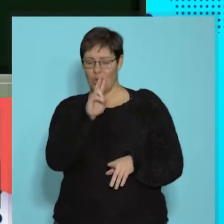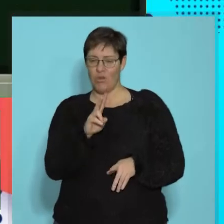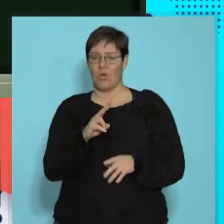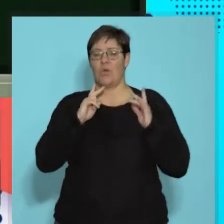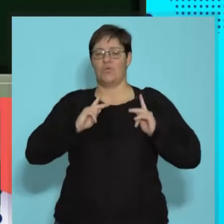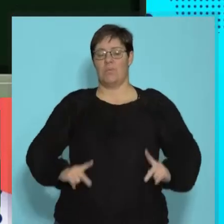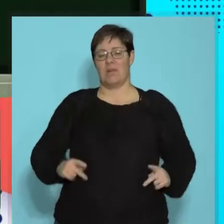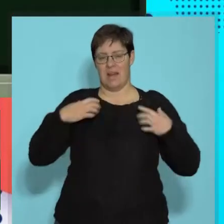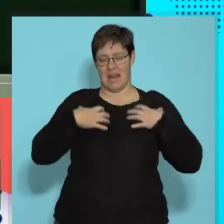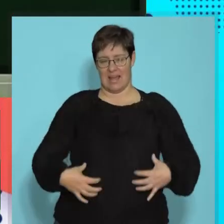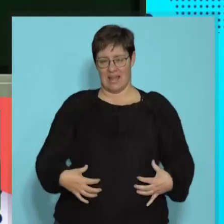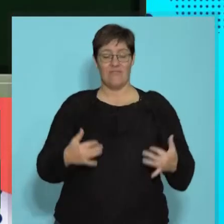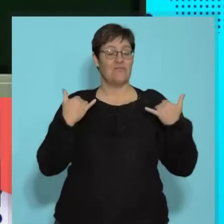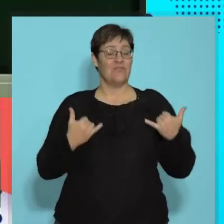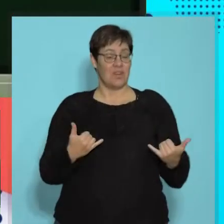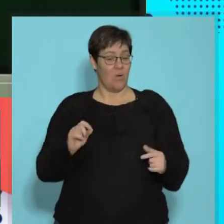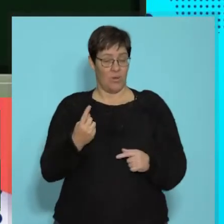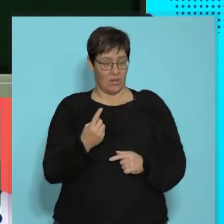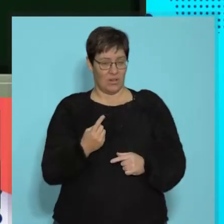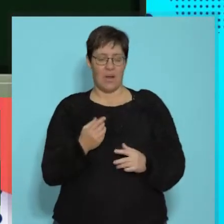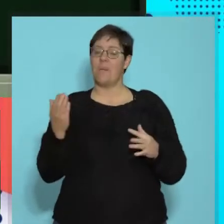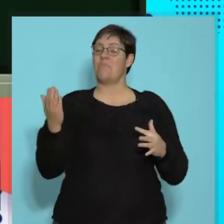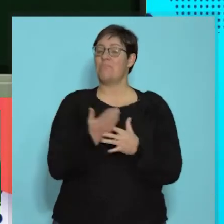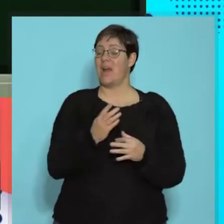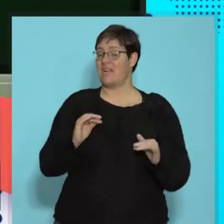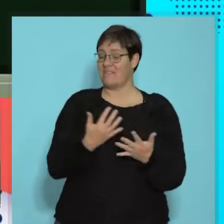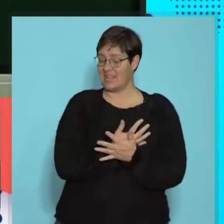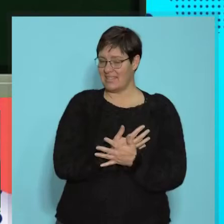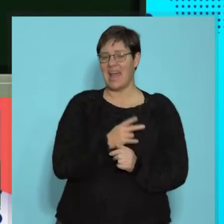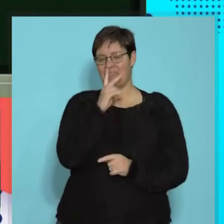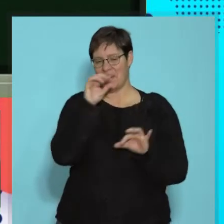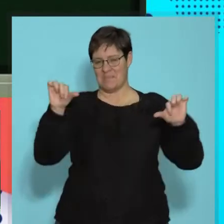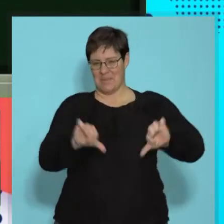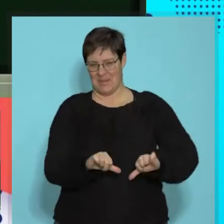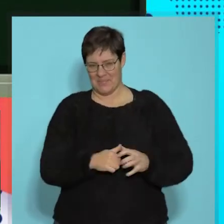that's all for now. We're going to take a quick break, and then we'll be right back.